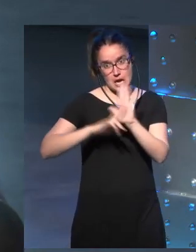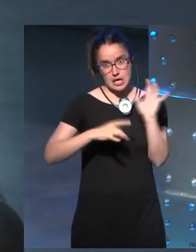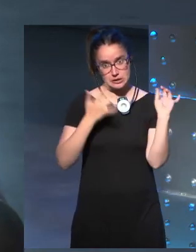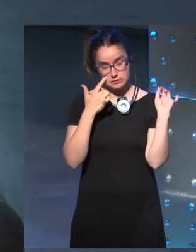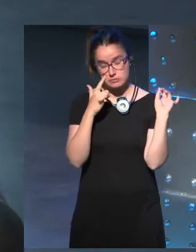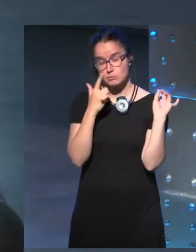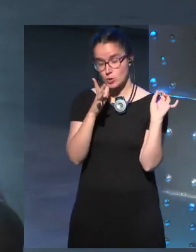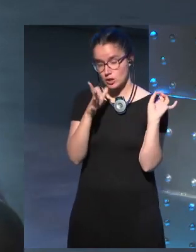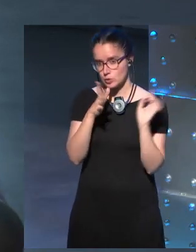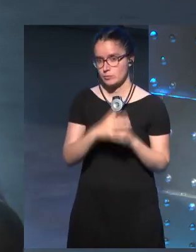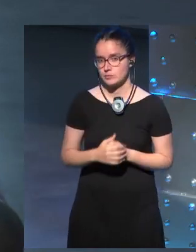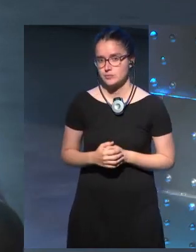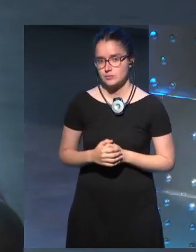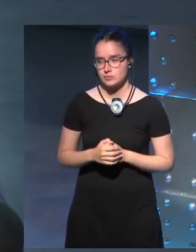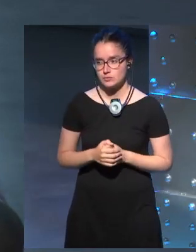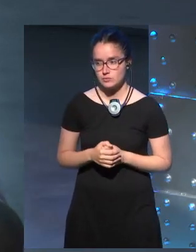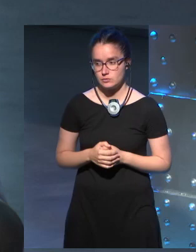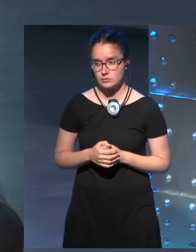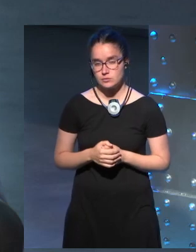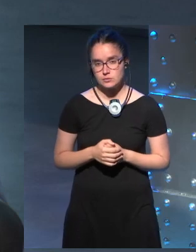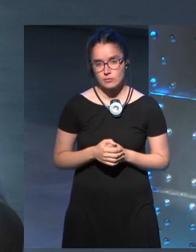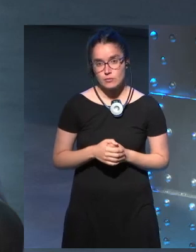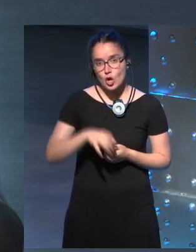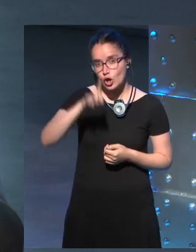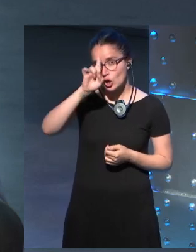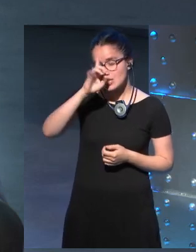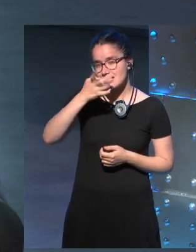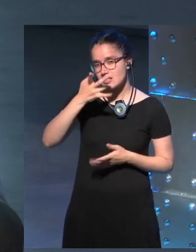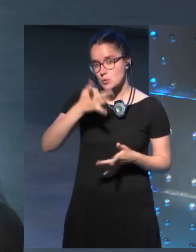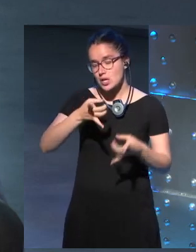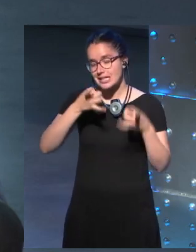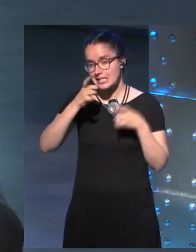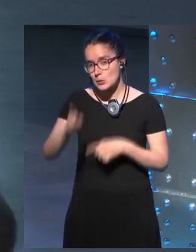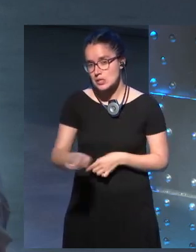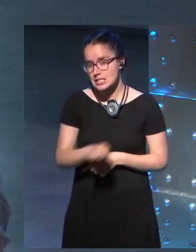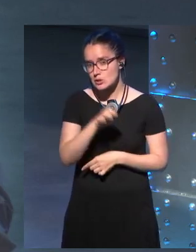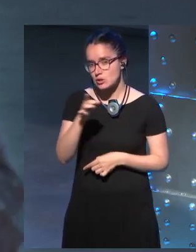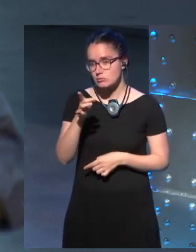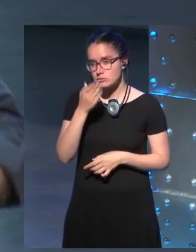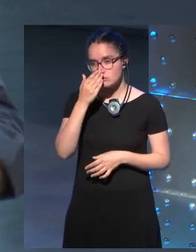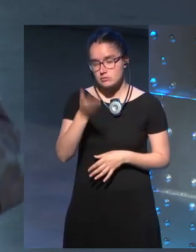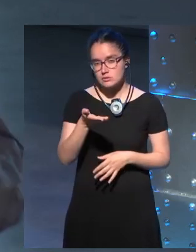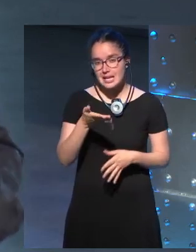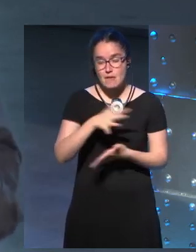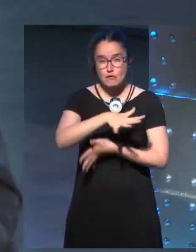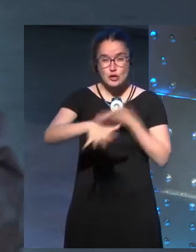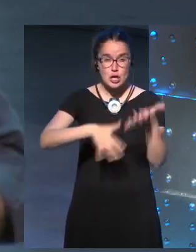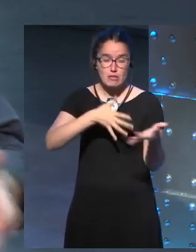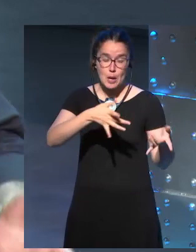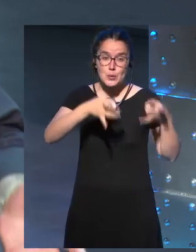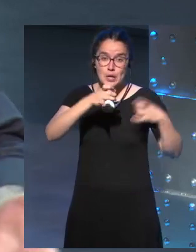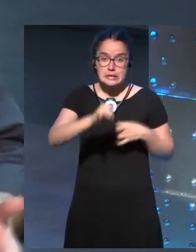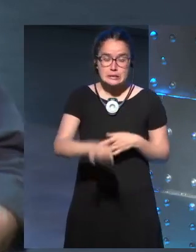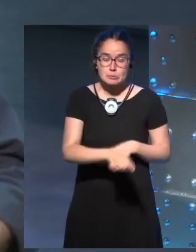and also very attractive, because it's great when there's violence. The other side of this is when